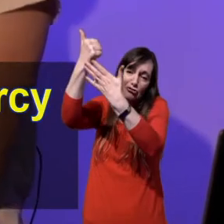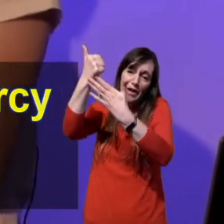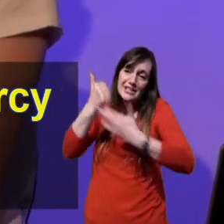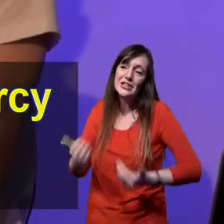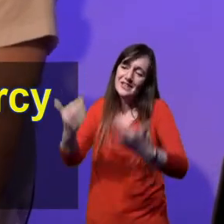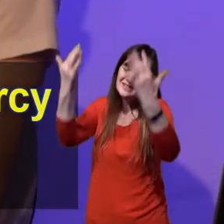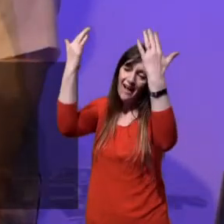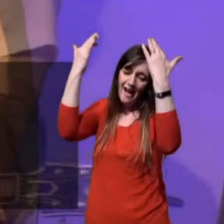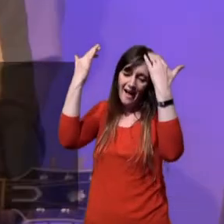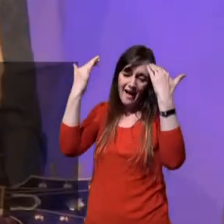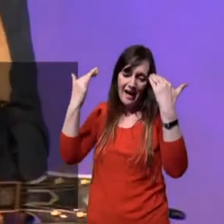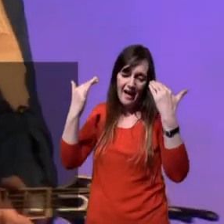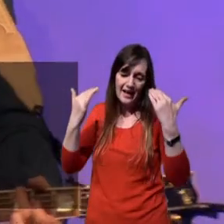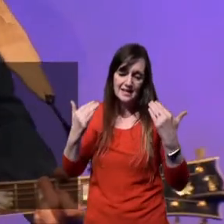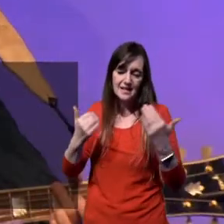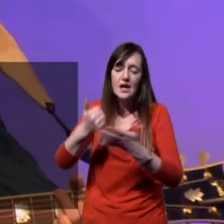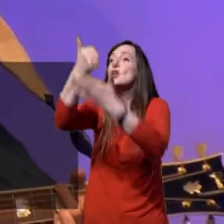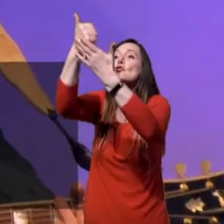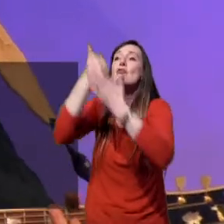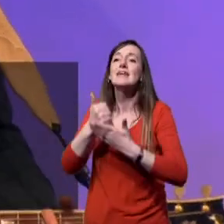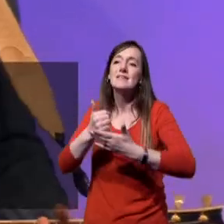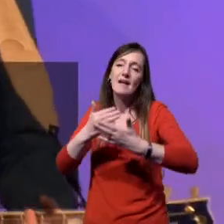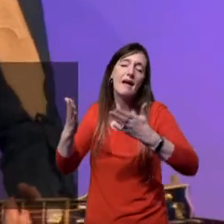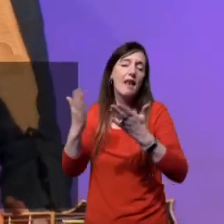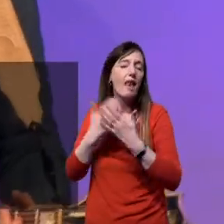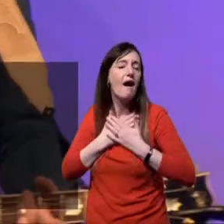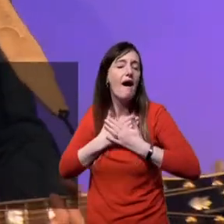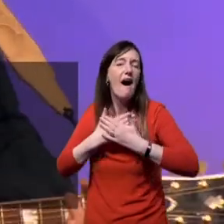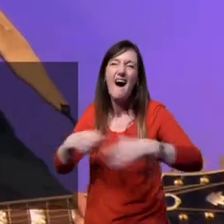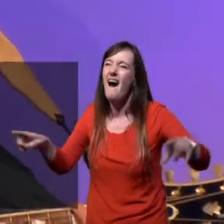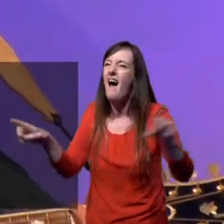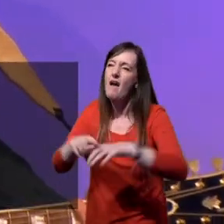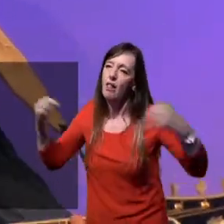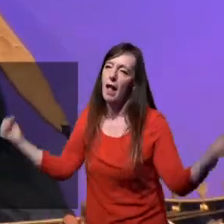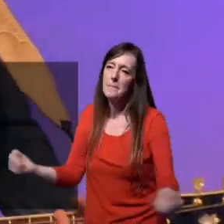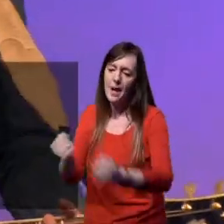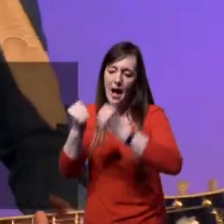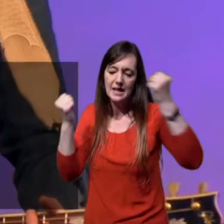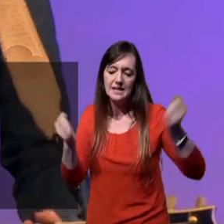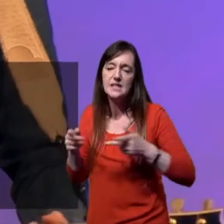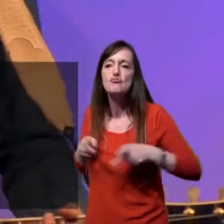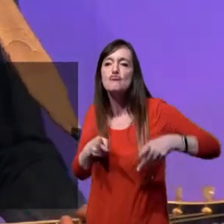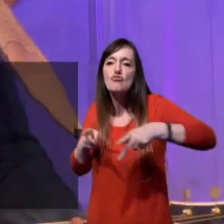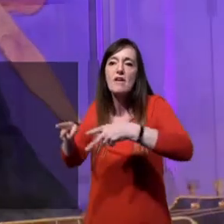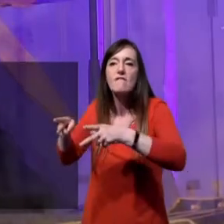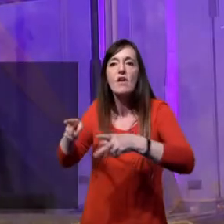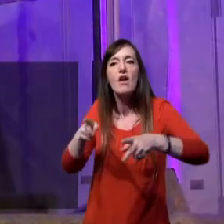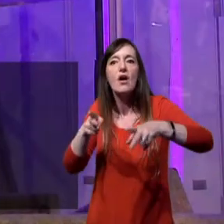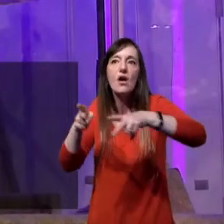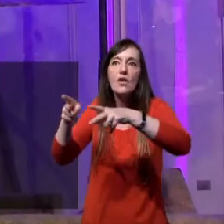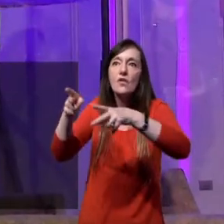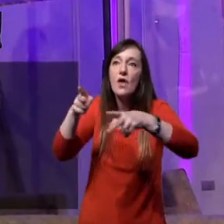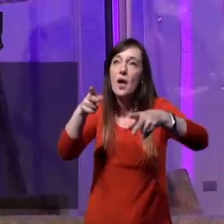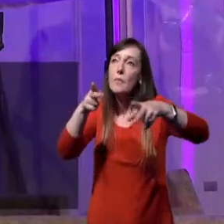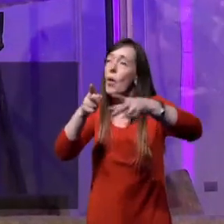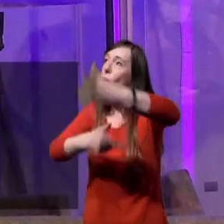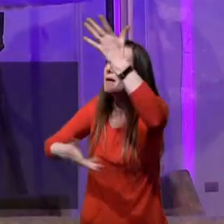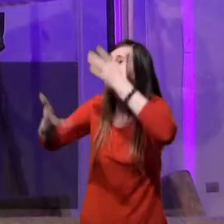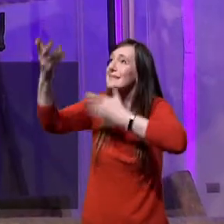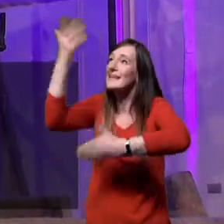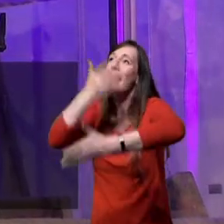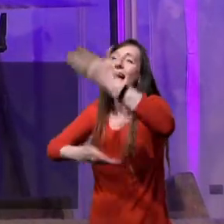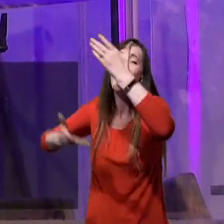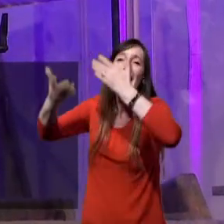and gracious tide. Grace and love like mighty rivers